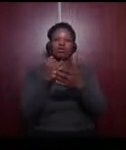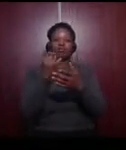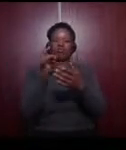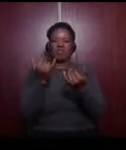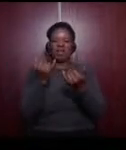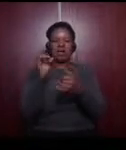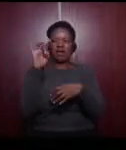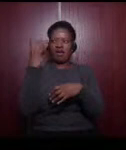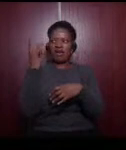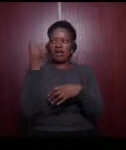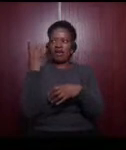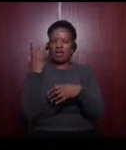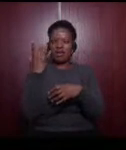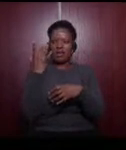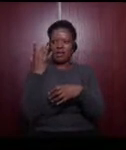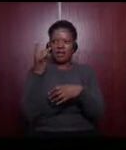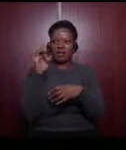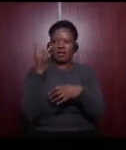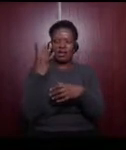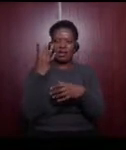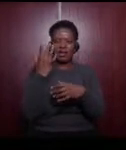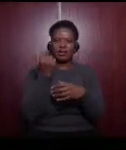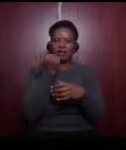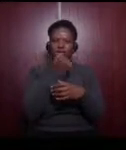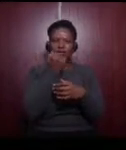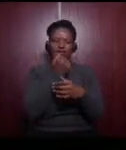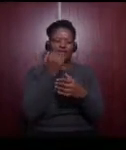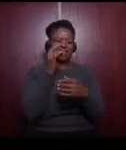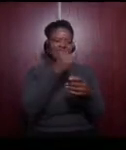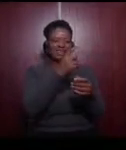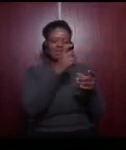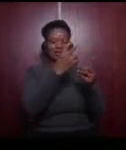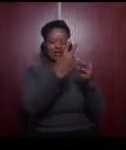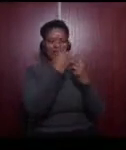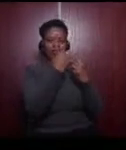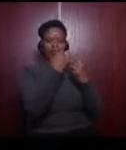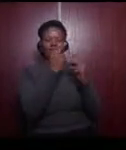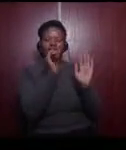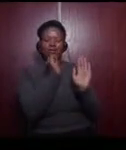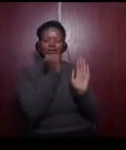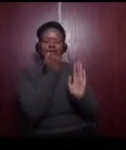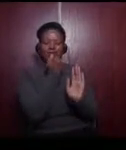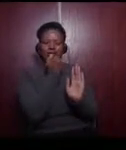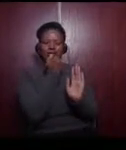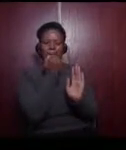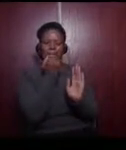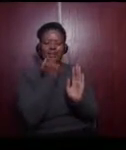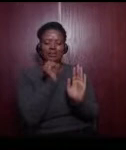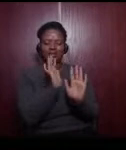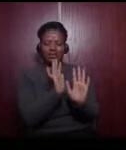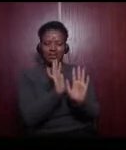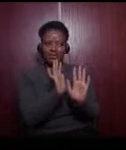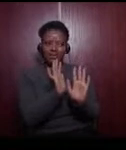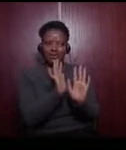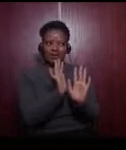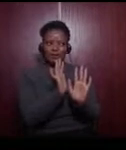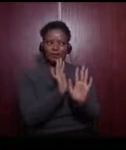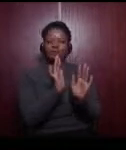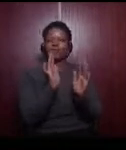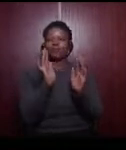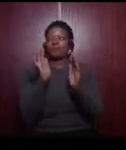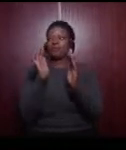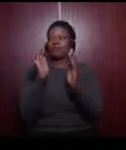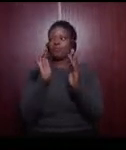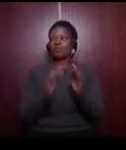my usisi ngibhekile yang intimidate sister. Hey. Wenza ukuthi ngikhohla ama point but ke